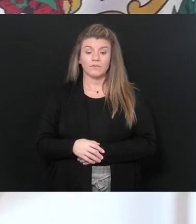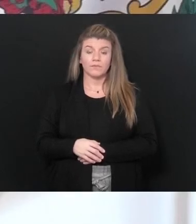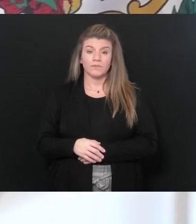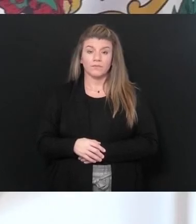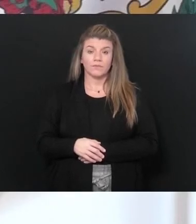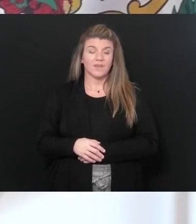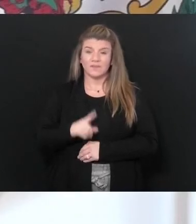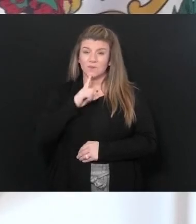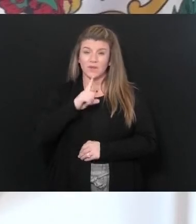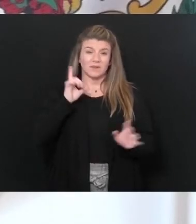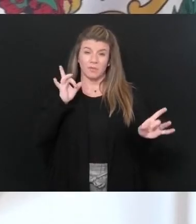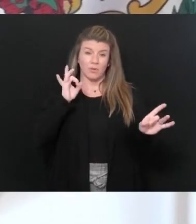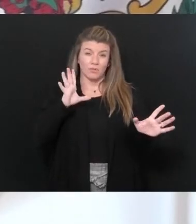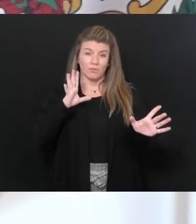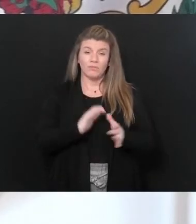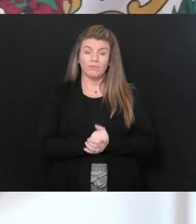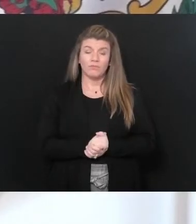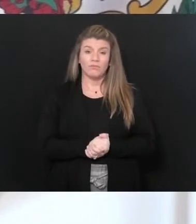Terrible.